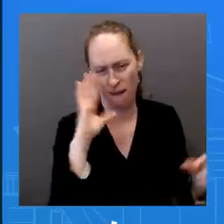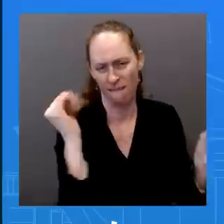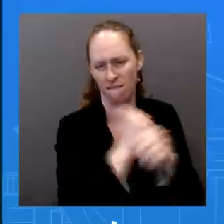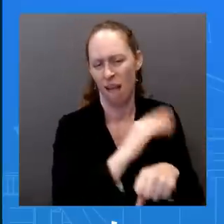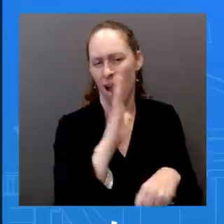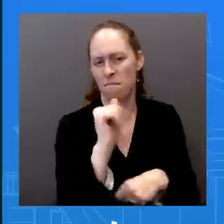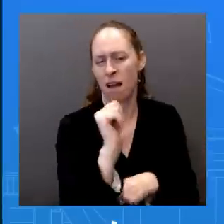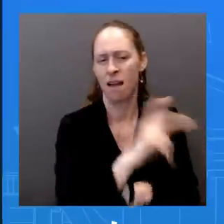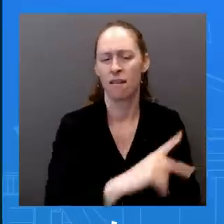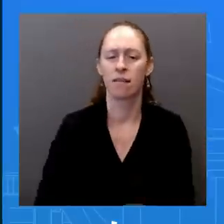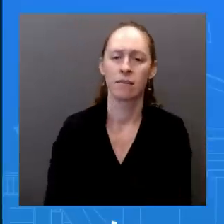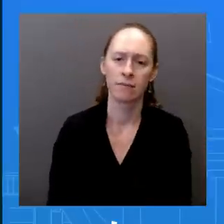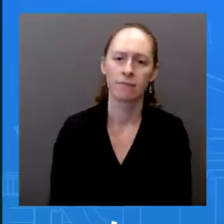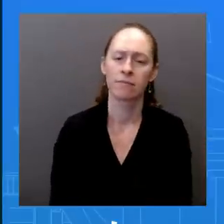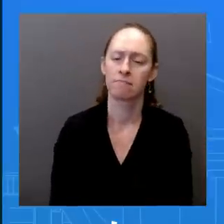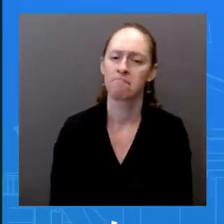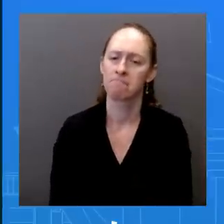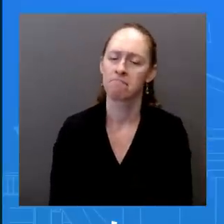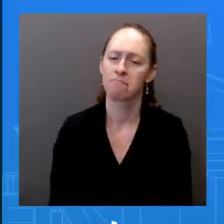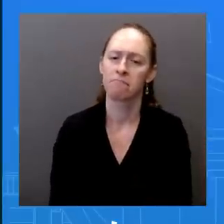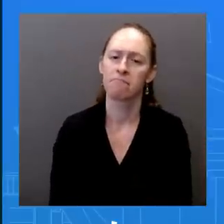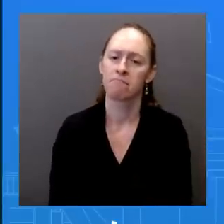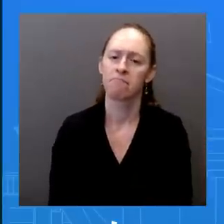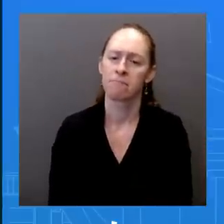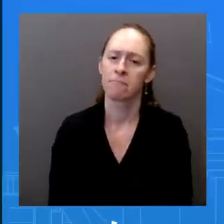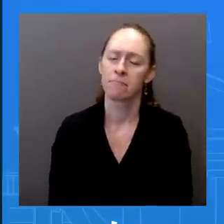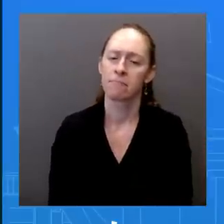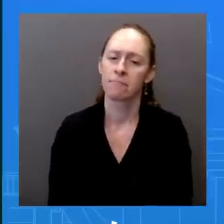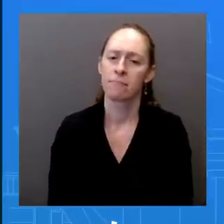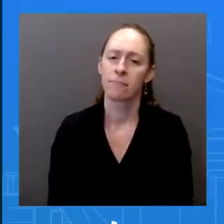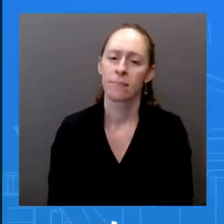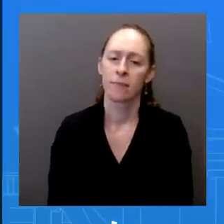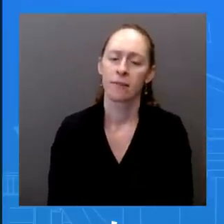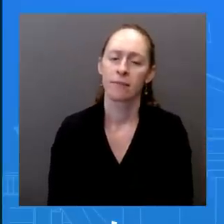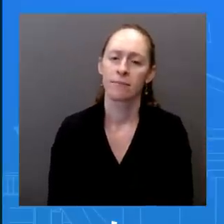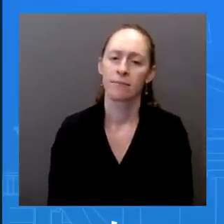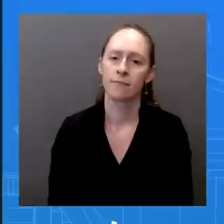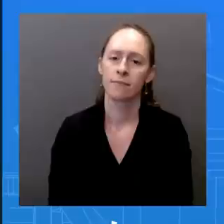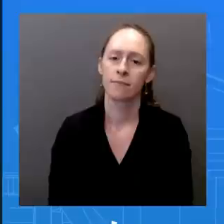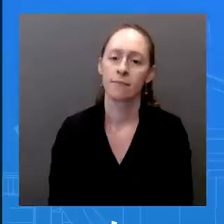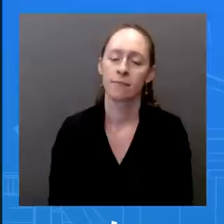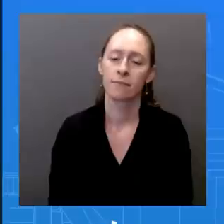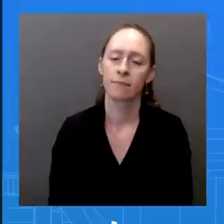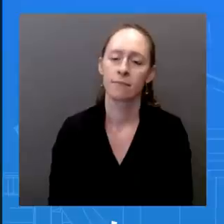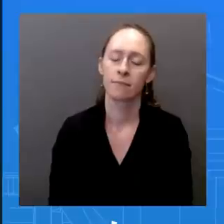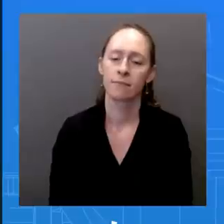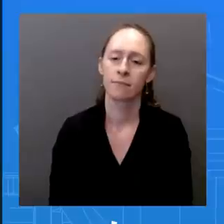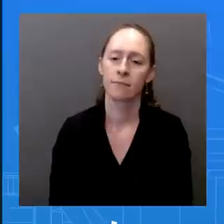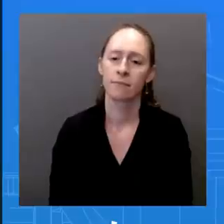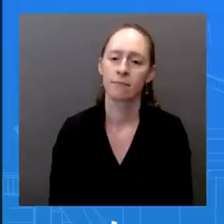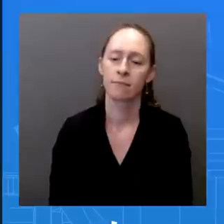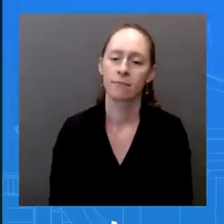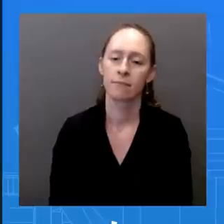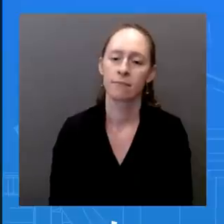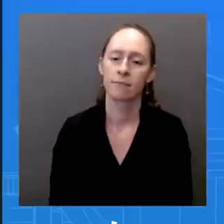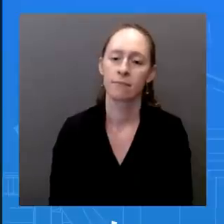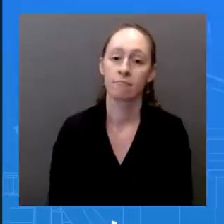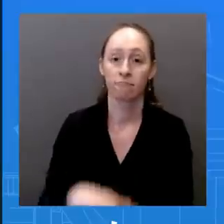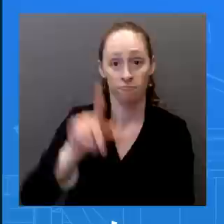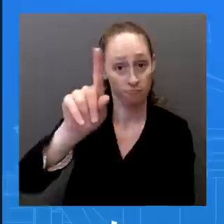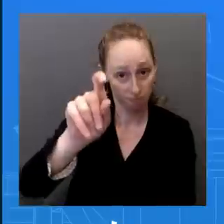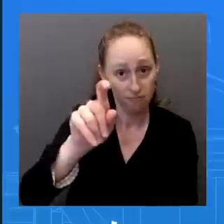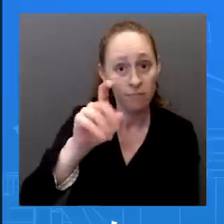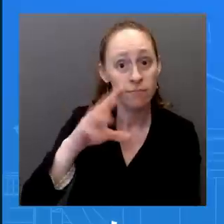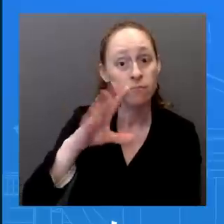and take over the country. In terms of Russia being able to put more troops onto the battlefield, obviously that will